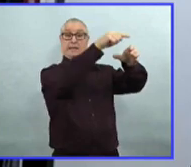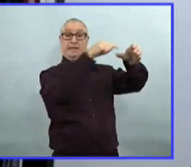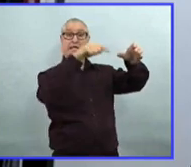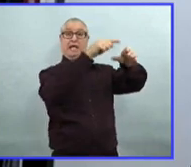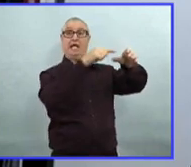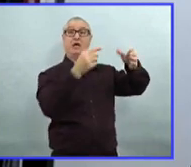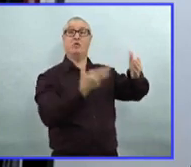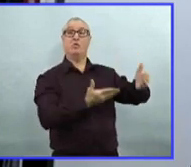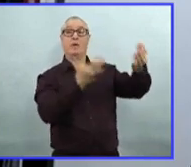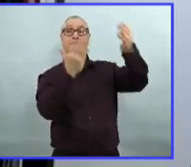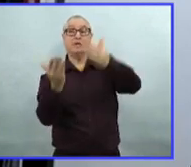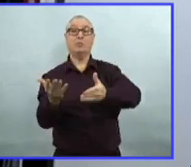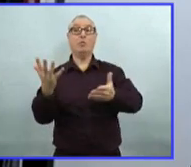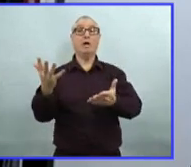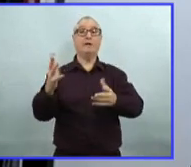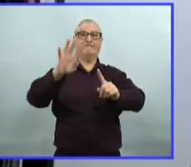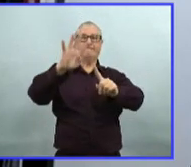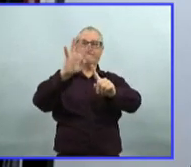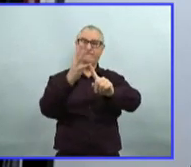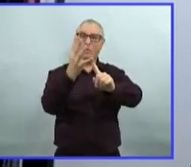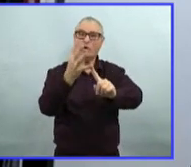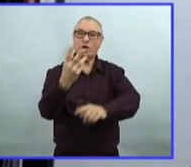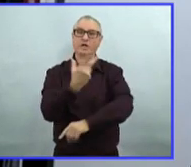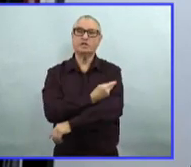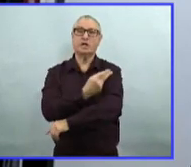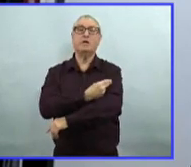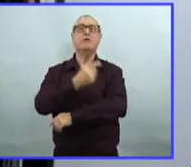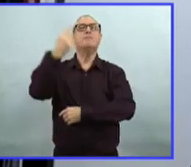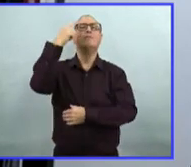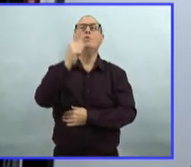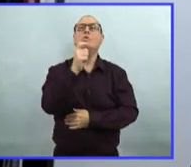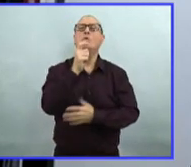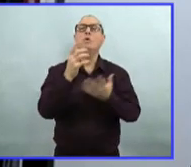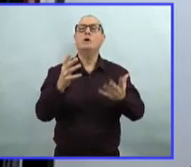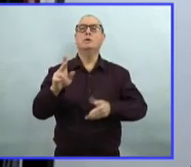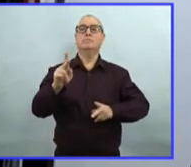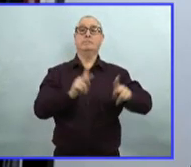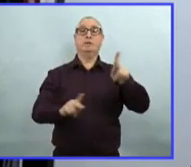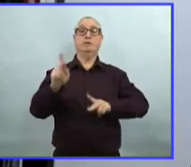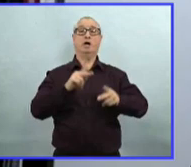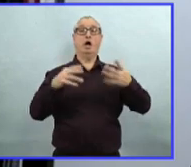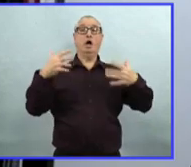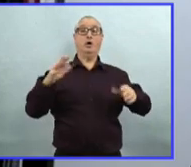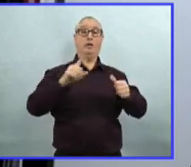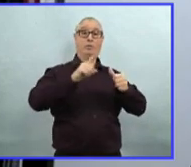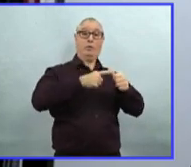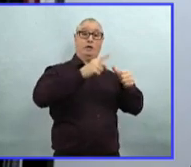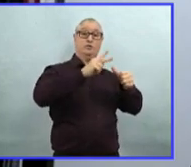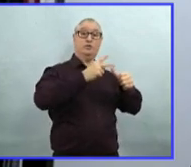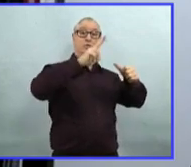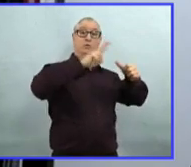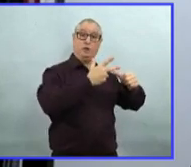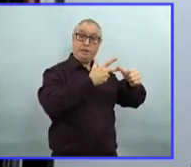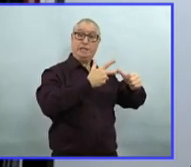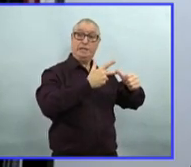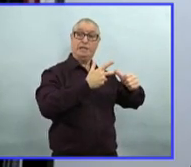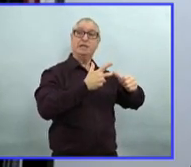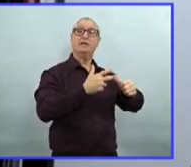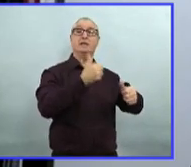dose be received by individuals who had a 3-dose series due to their compromised immune